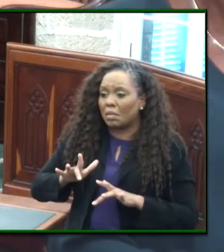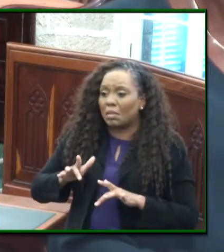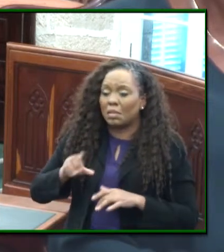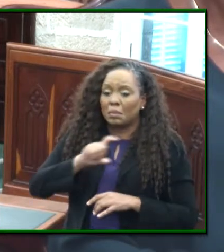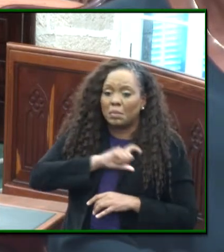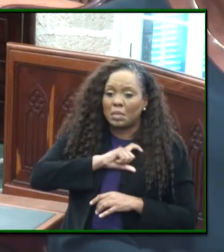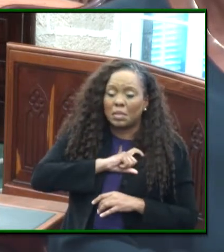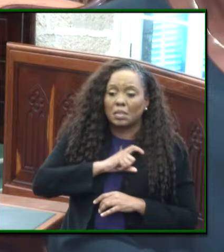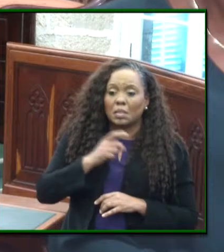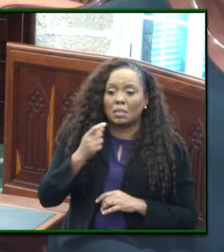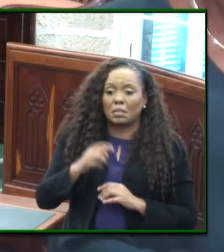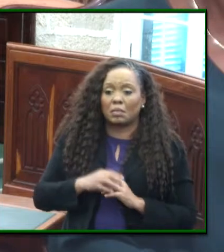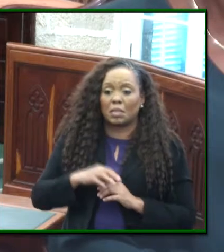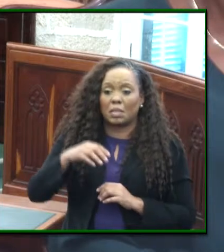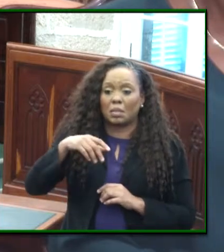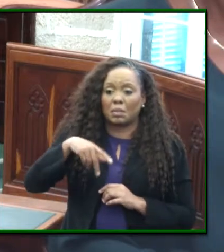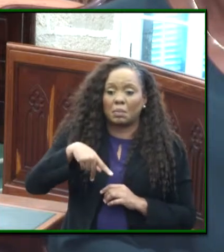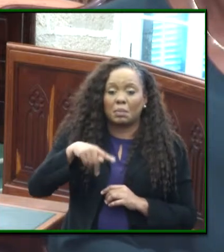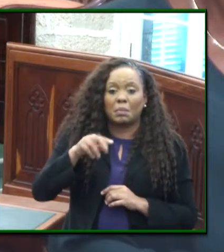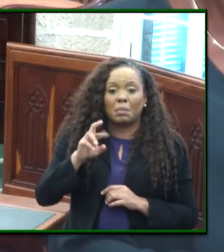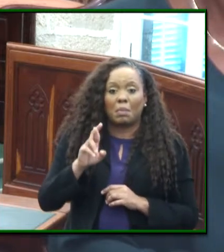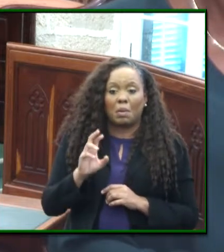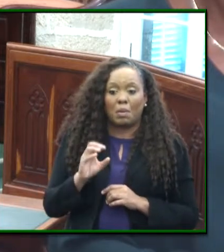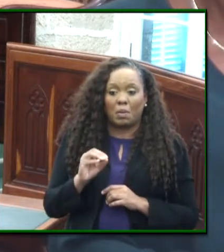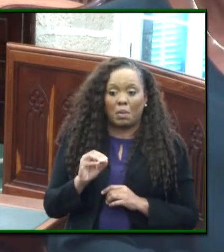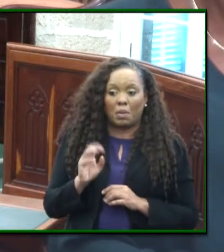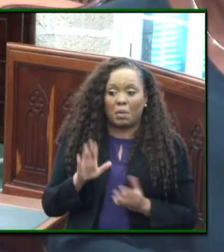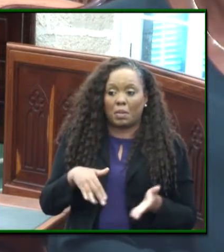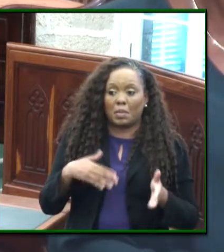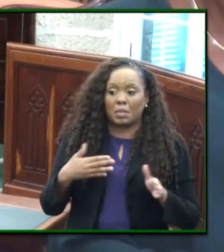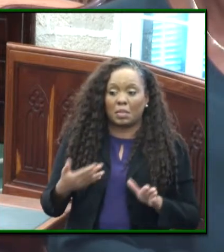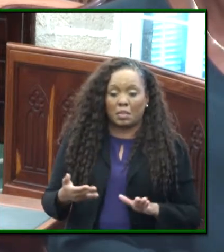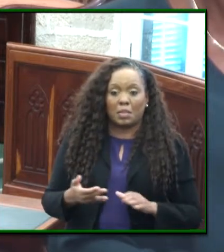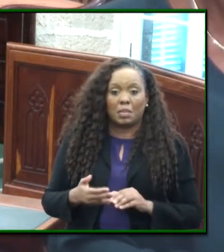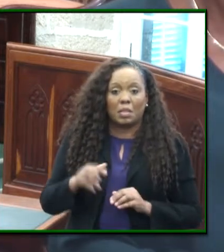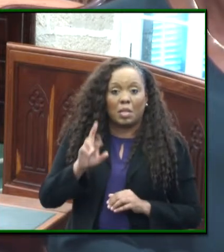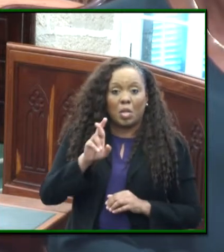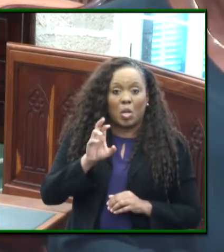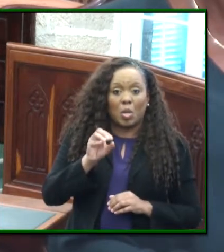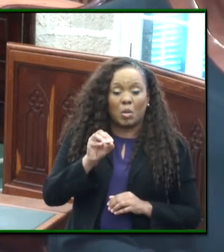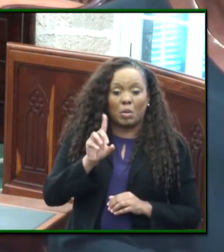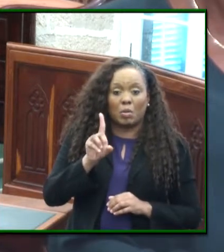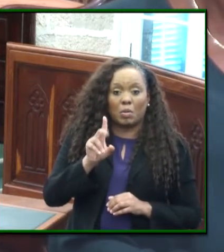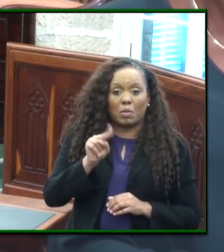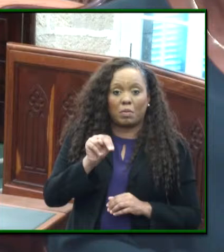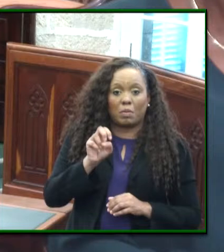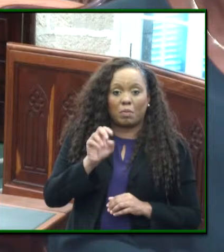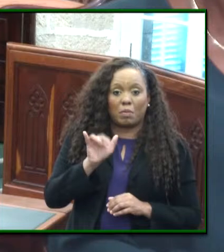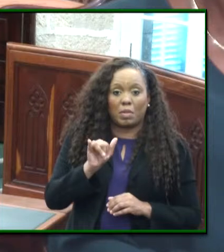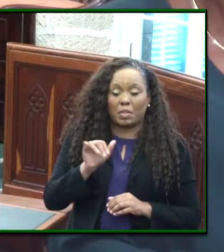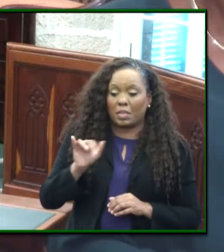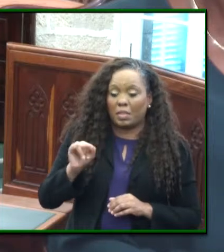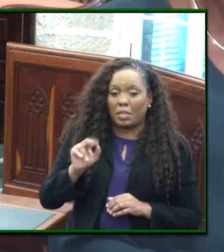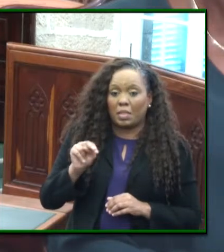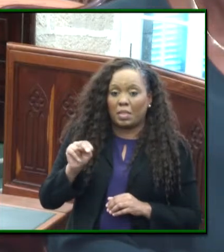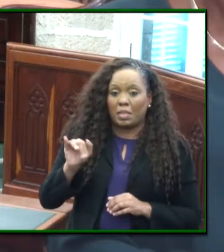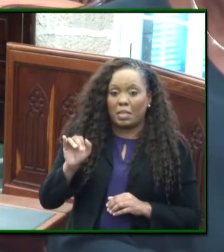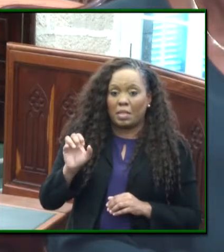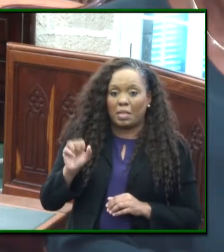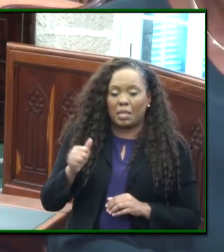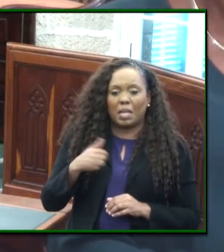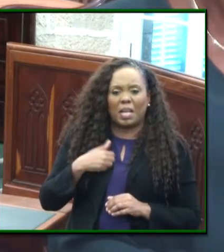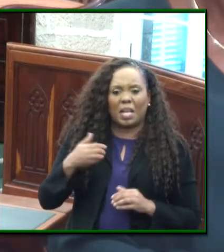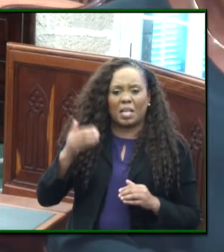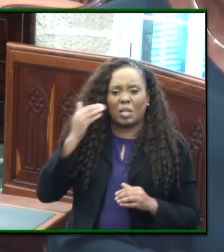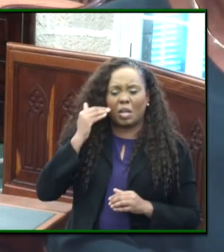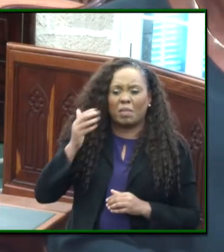of the PRO, Rodney Innes. I knew Rodney back as boys, and he was